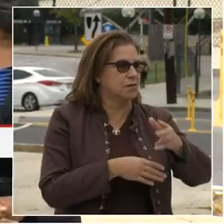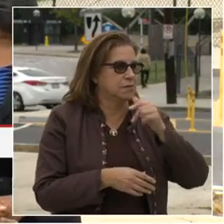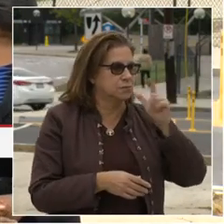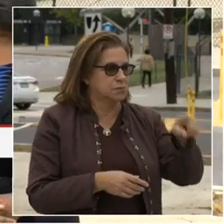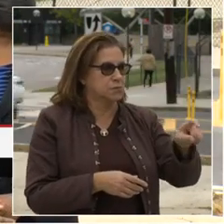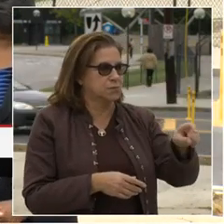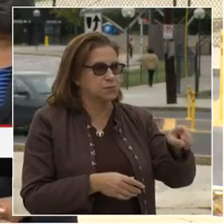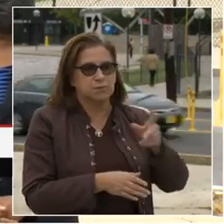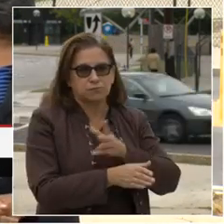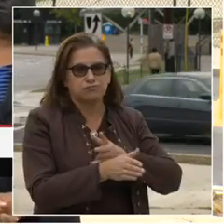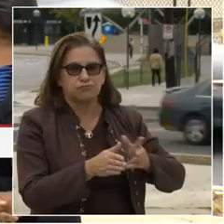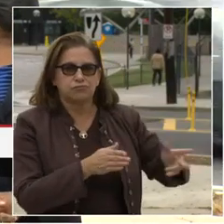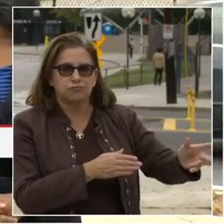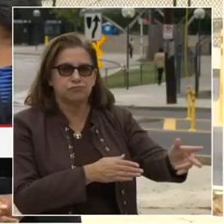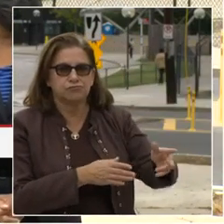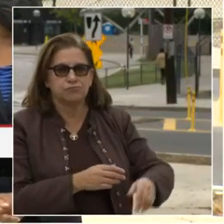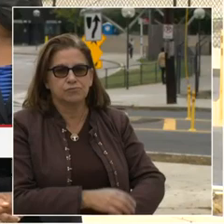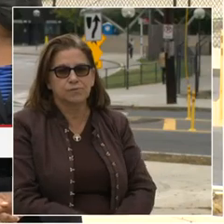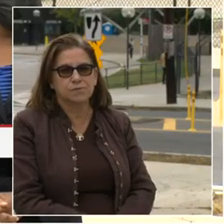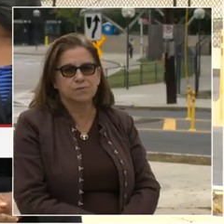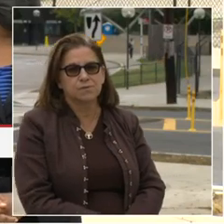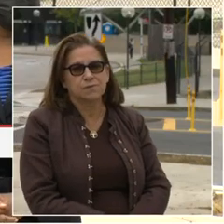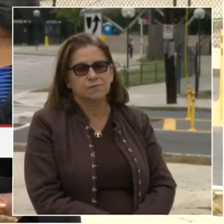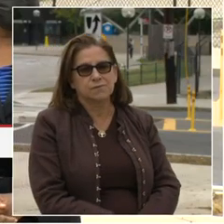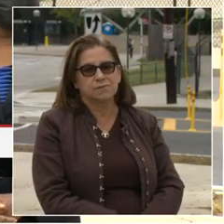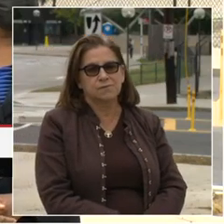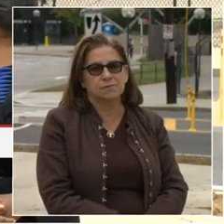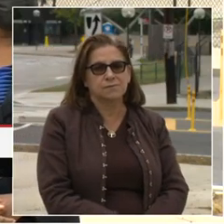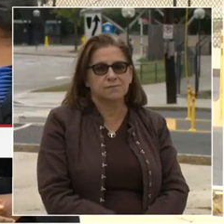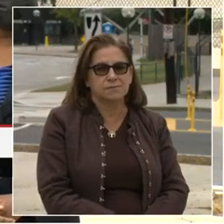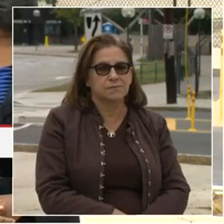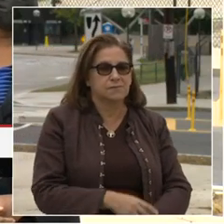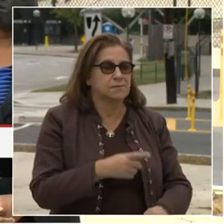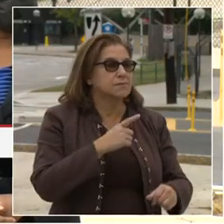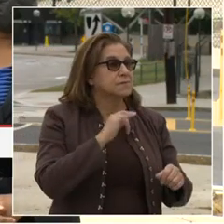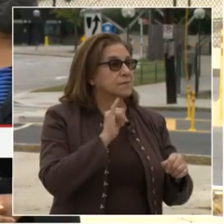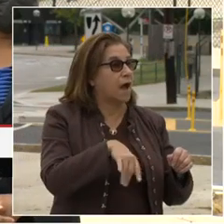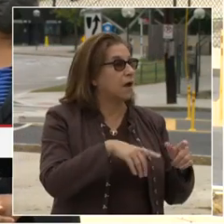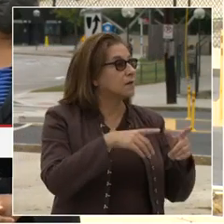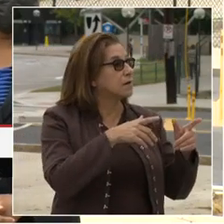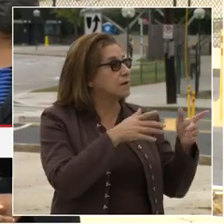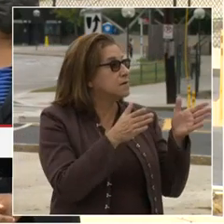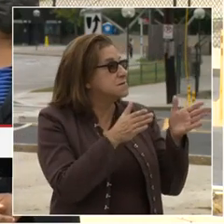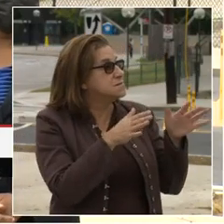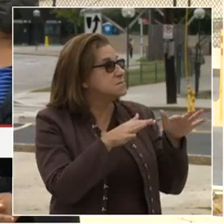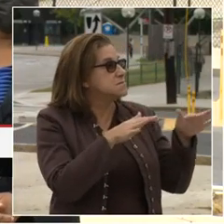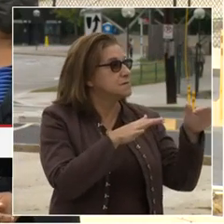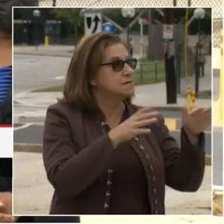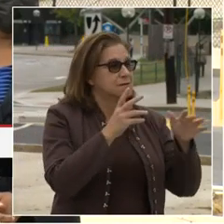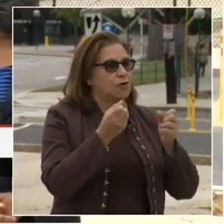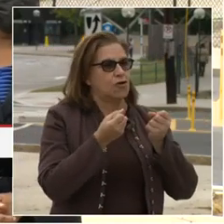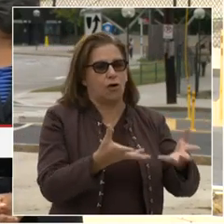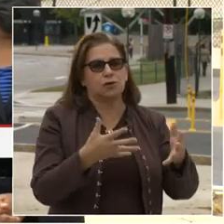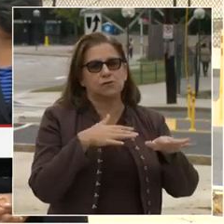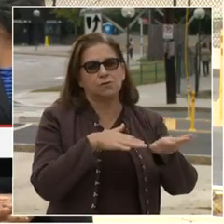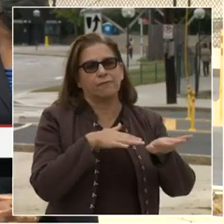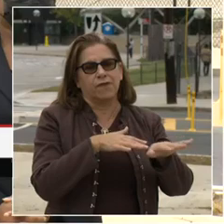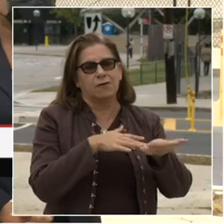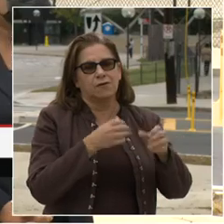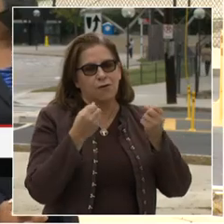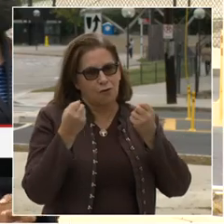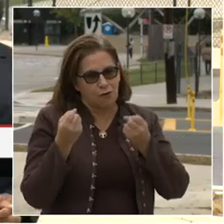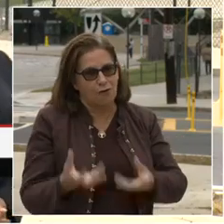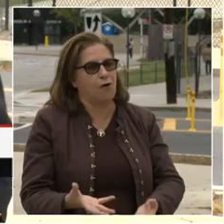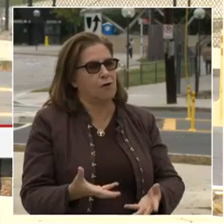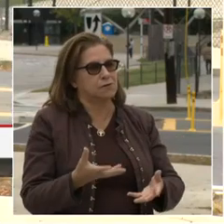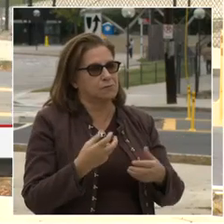loop, and basically clog up traffic. Okay, so you all really don't like those flexi post medians right here. No, we just want. That's what I'm